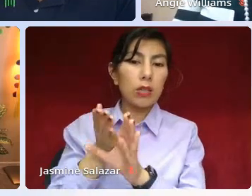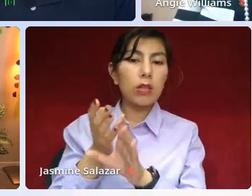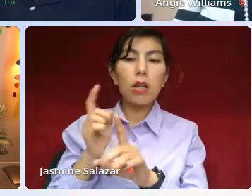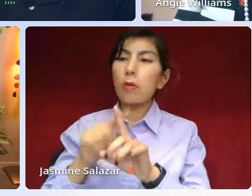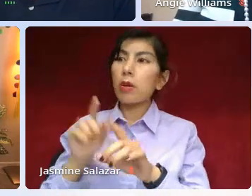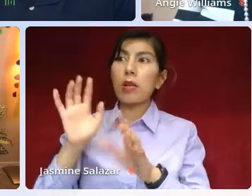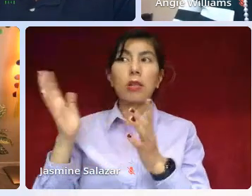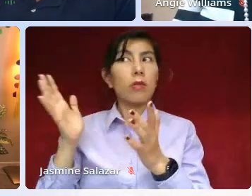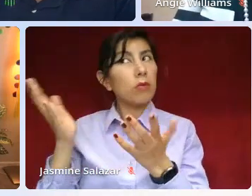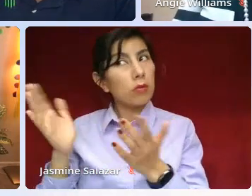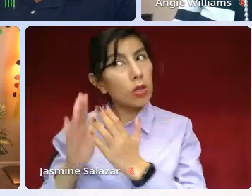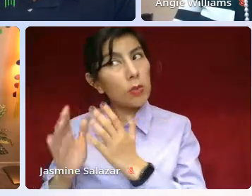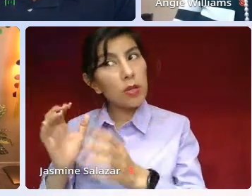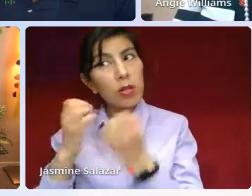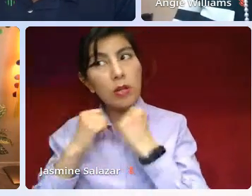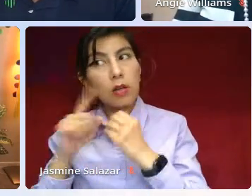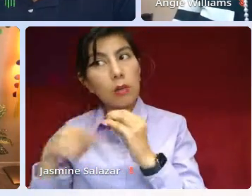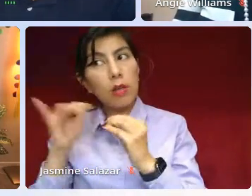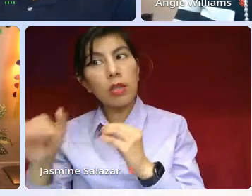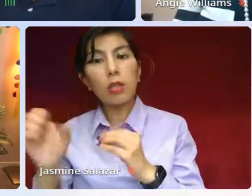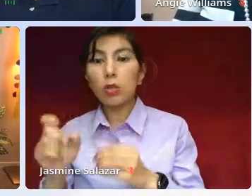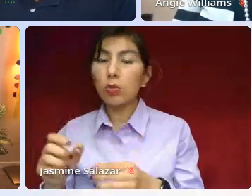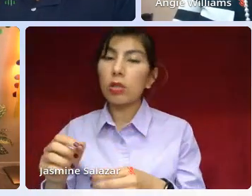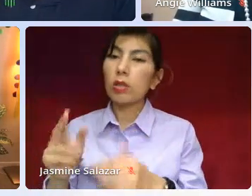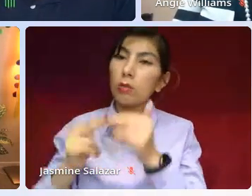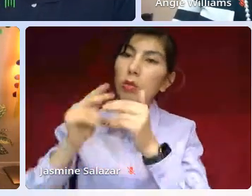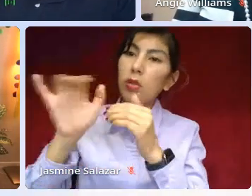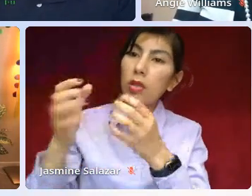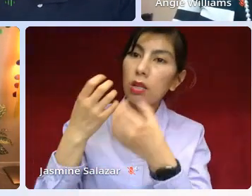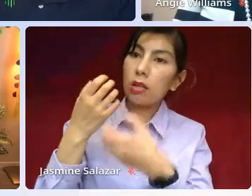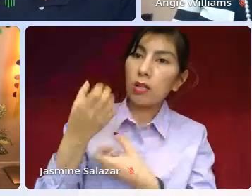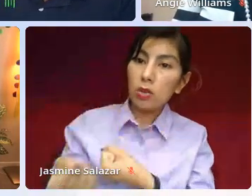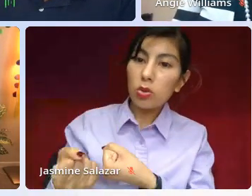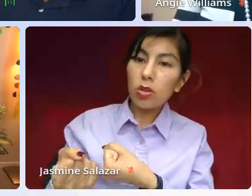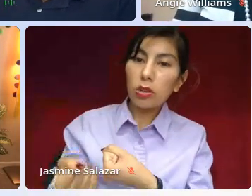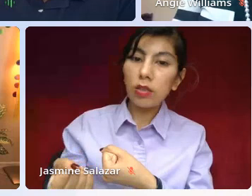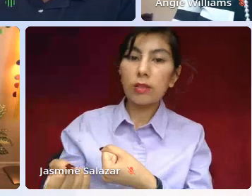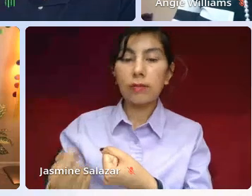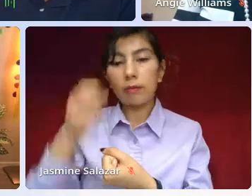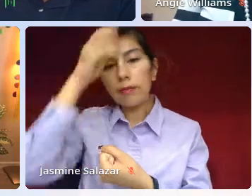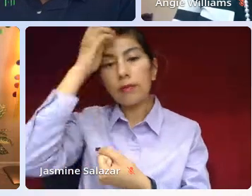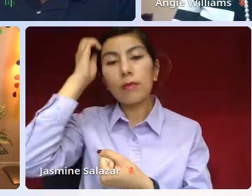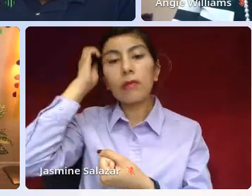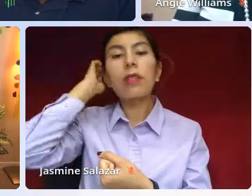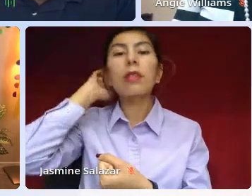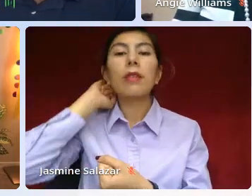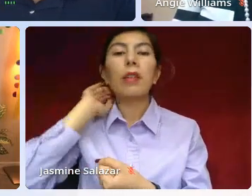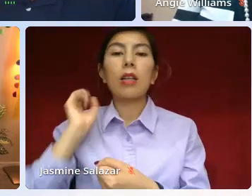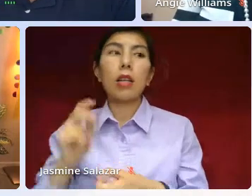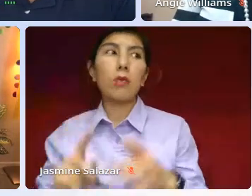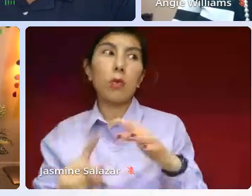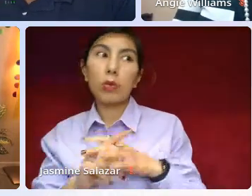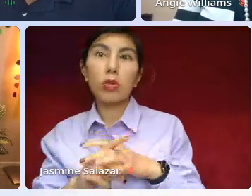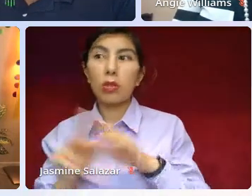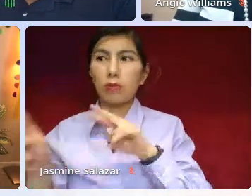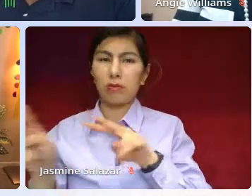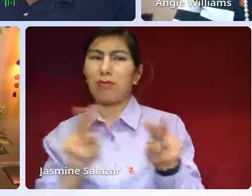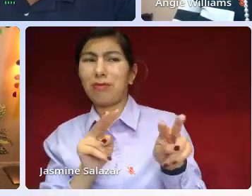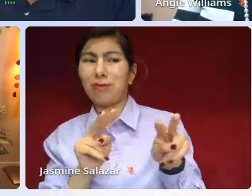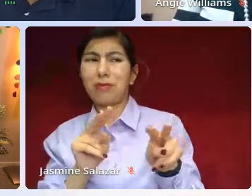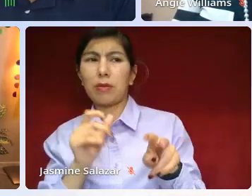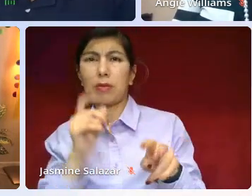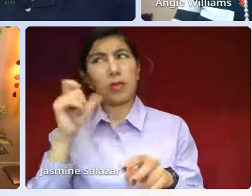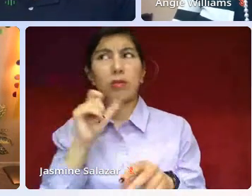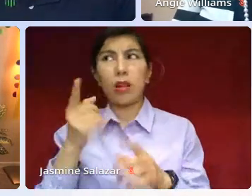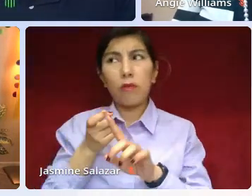we had to build that trust, and we had to show up and be at these games. Now we got looks because they knew we weren't from around there. but we showed up to at